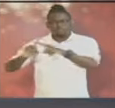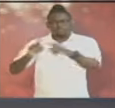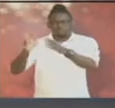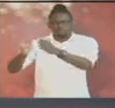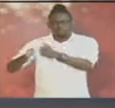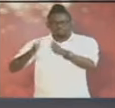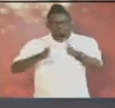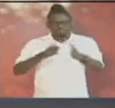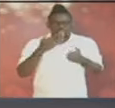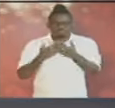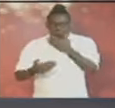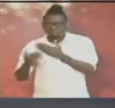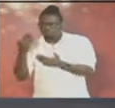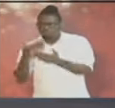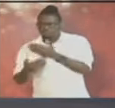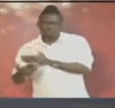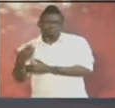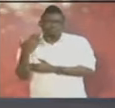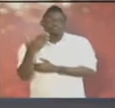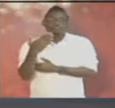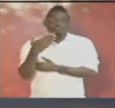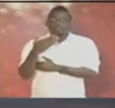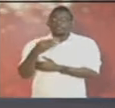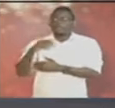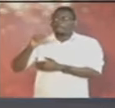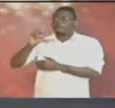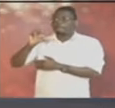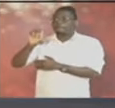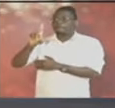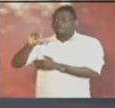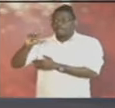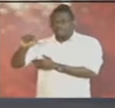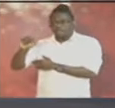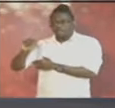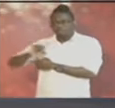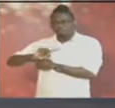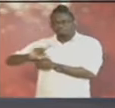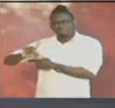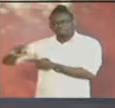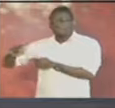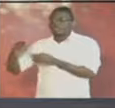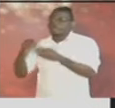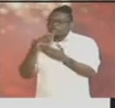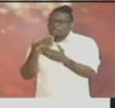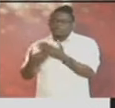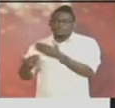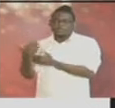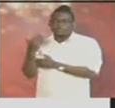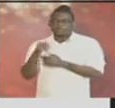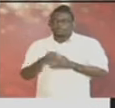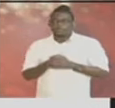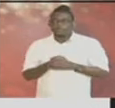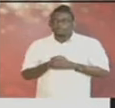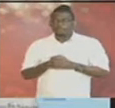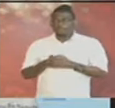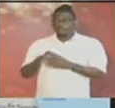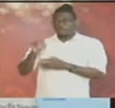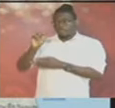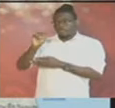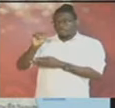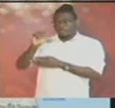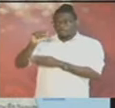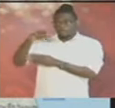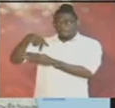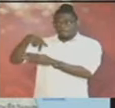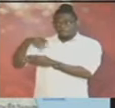viewing audience this morning. Good morning to you all. As we move across quickly to our first map, which is on the other